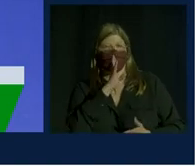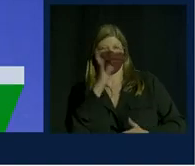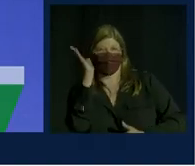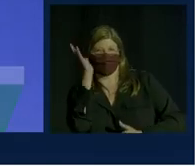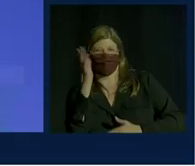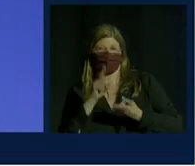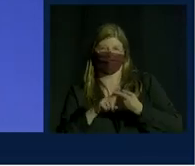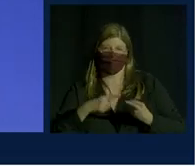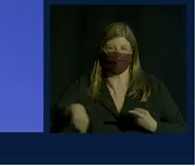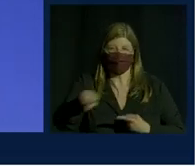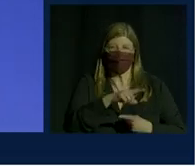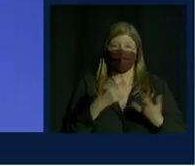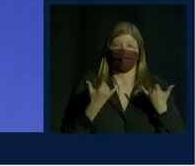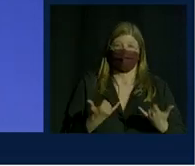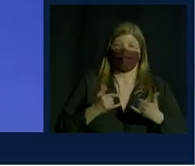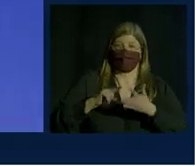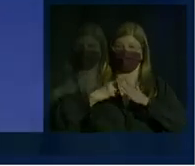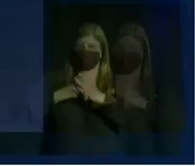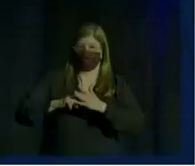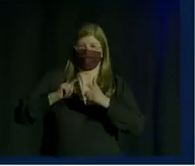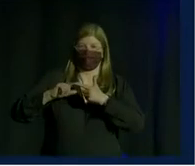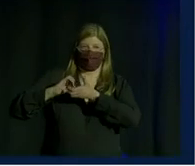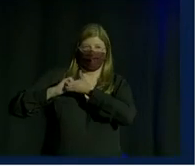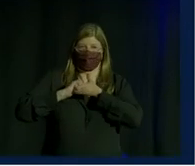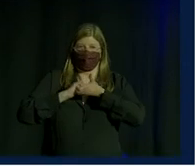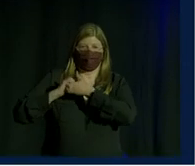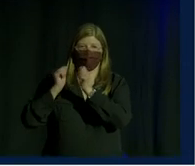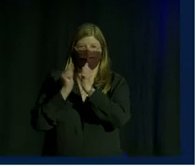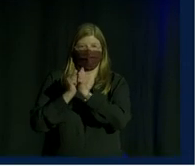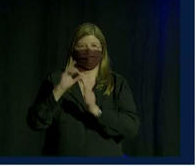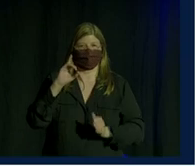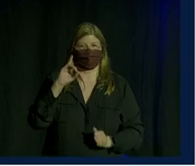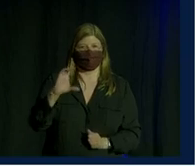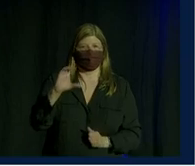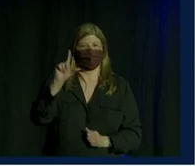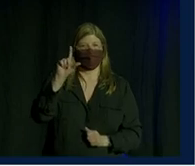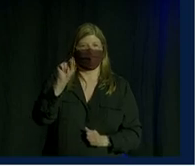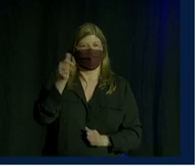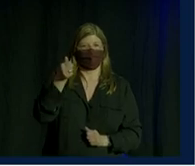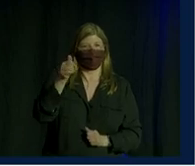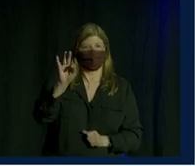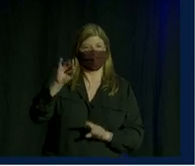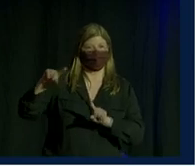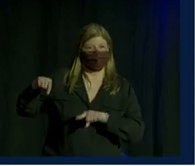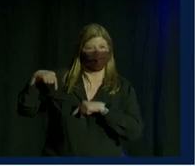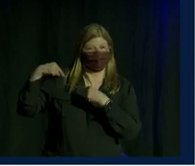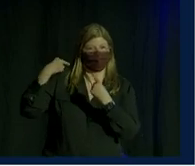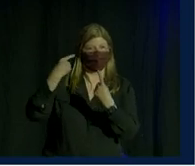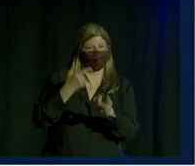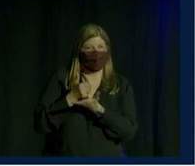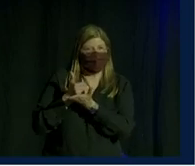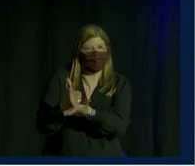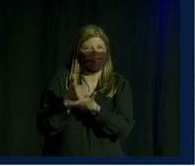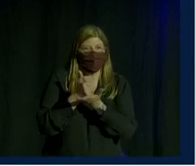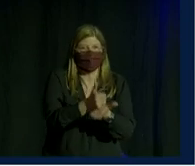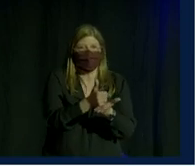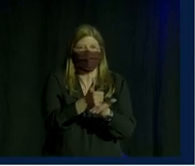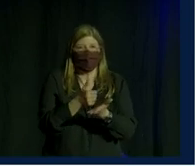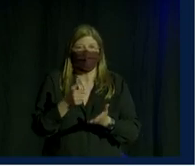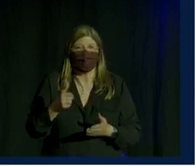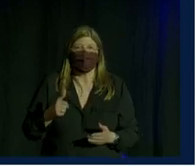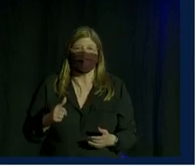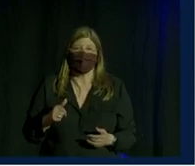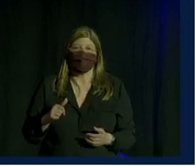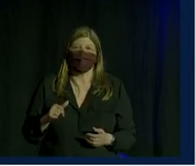partnership with Washington, D.C. in 2019, and since we started, we've helped 25 educators purchase homes with our